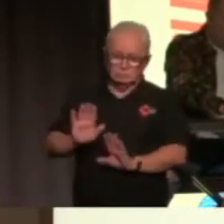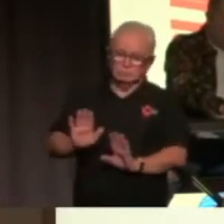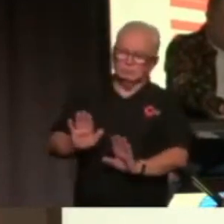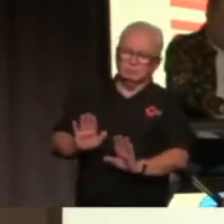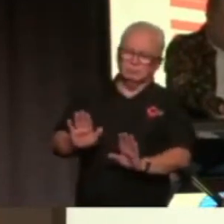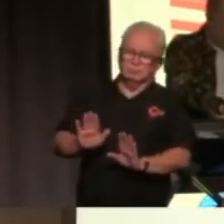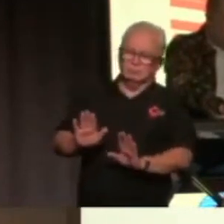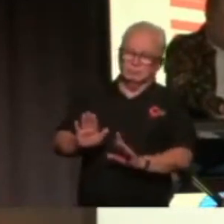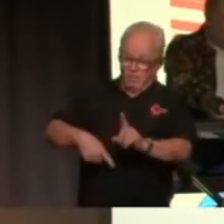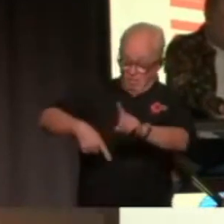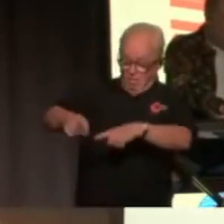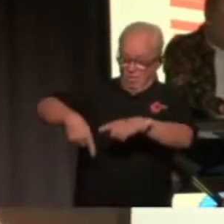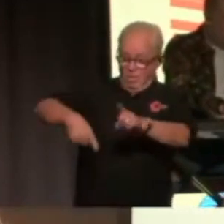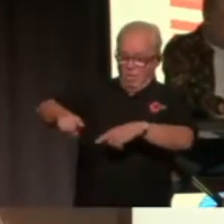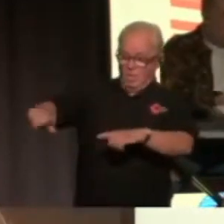the rulership of Satan,